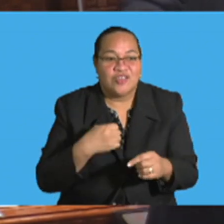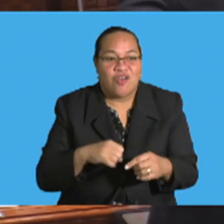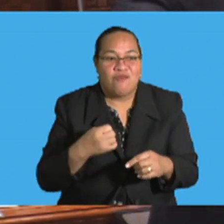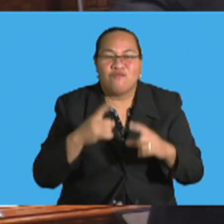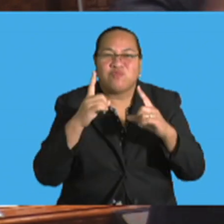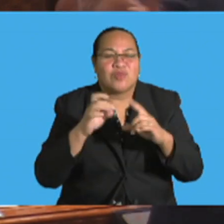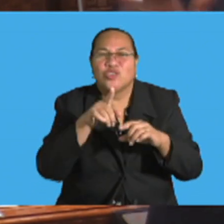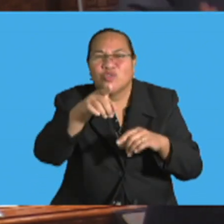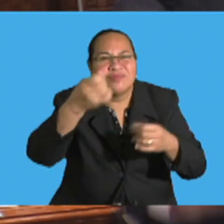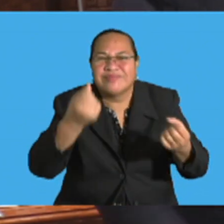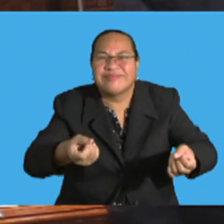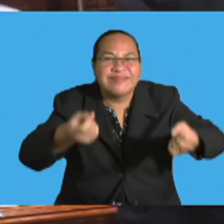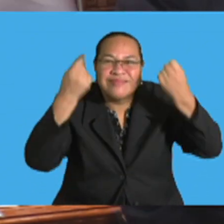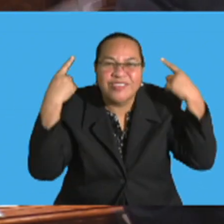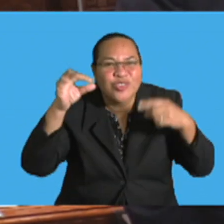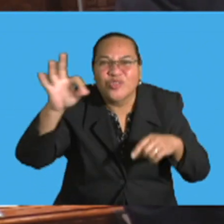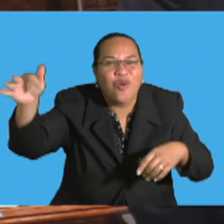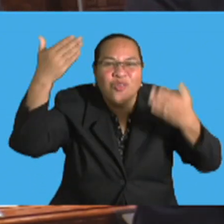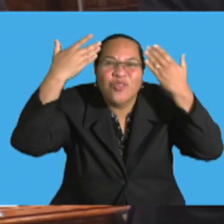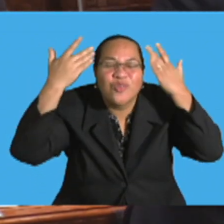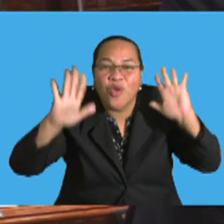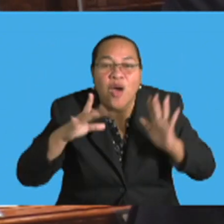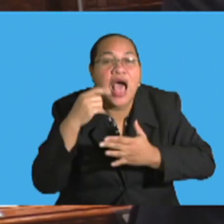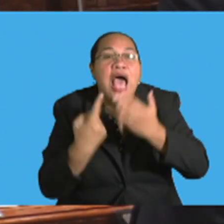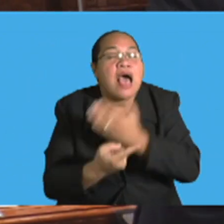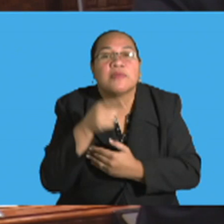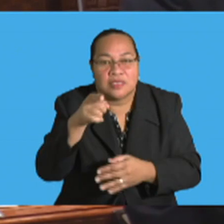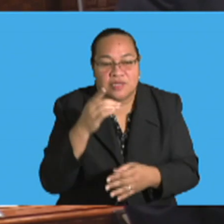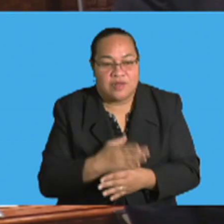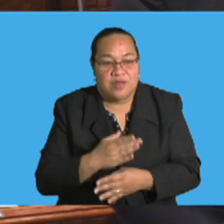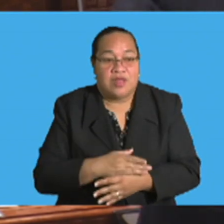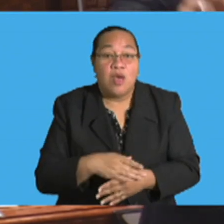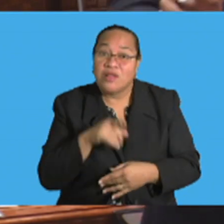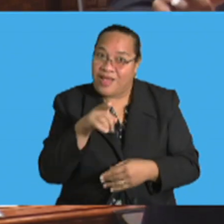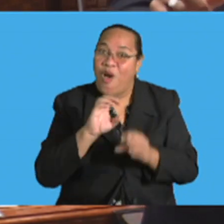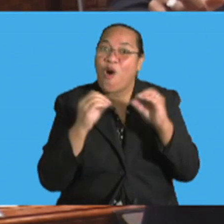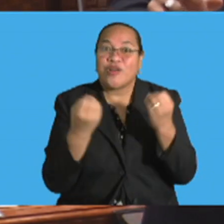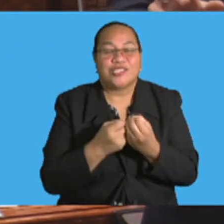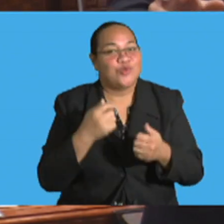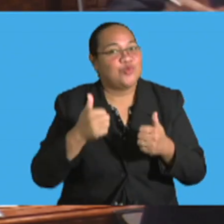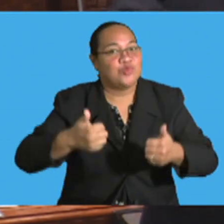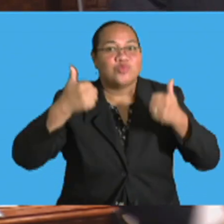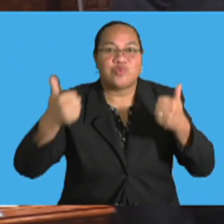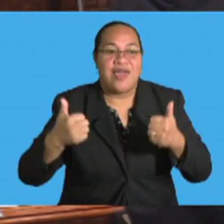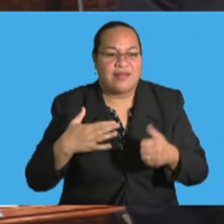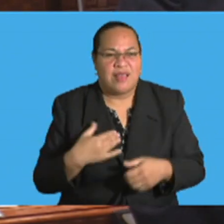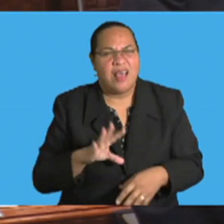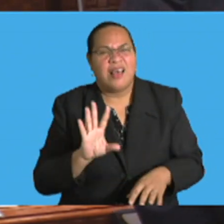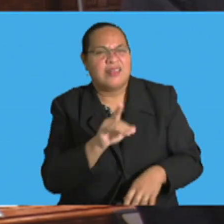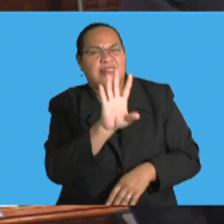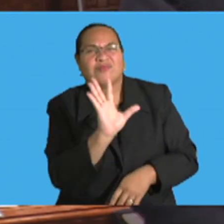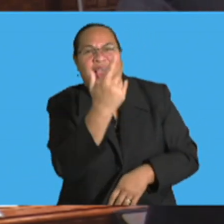have absolutely no inclination what happens. This is why today these organizations are doing well. One other point, somebody from the other side